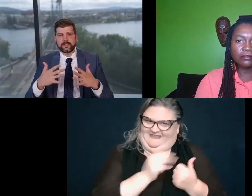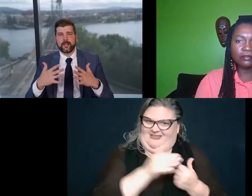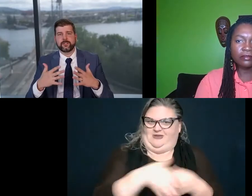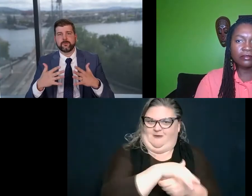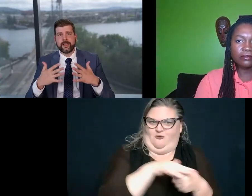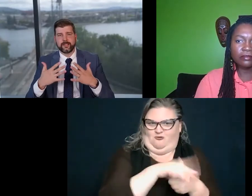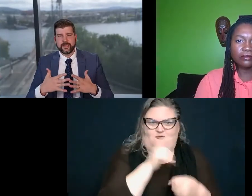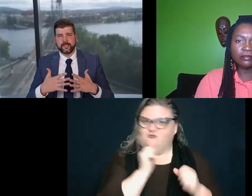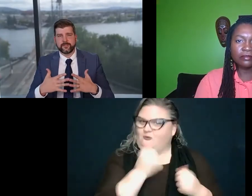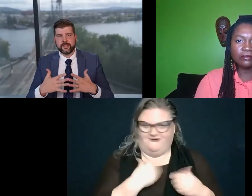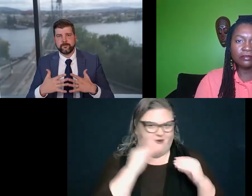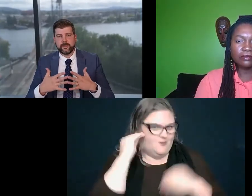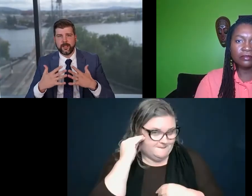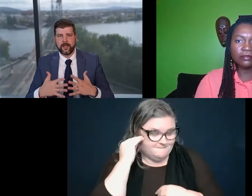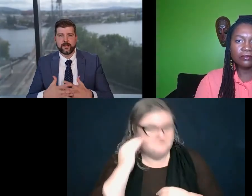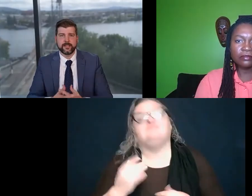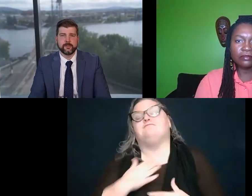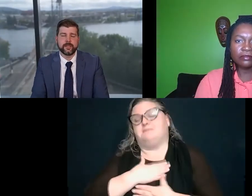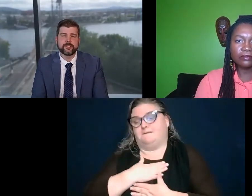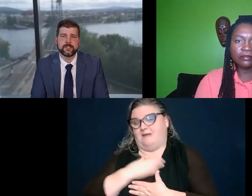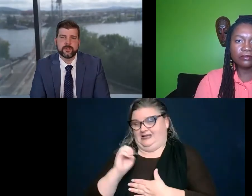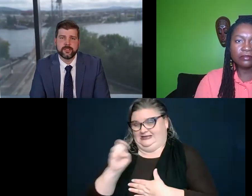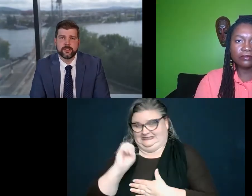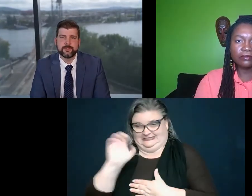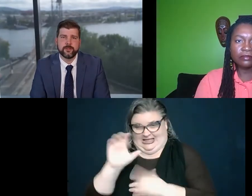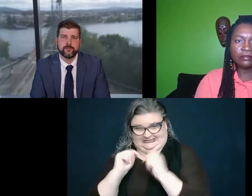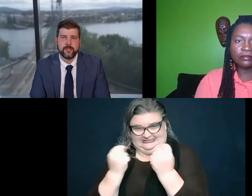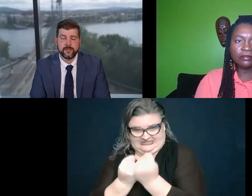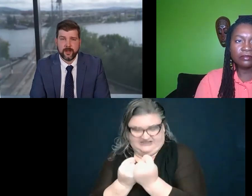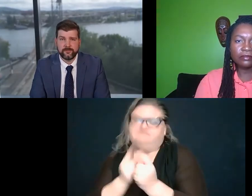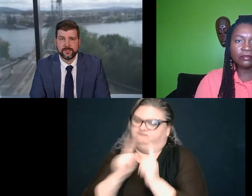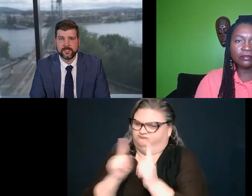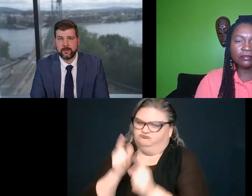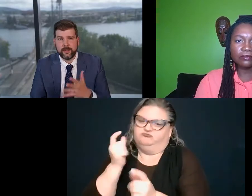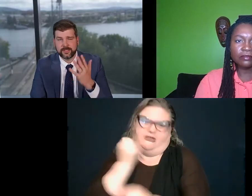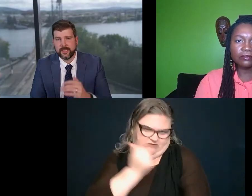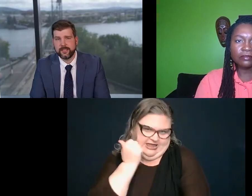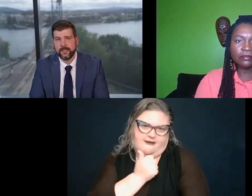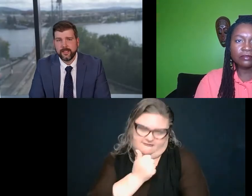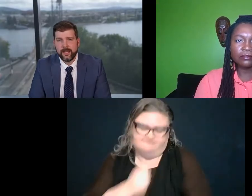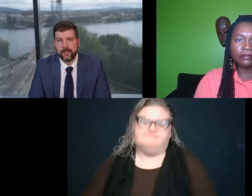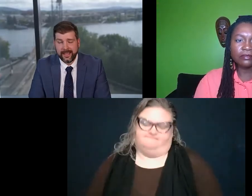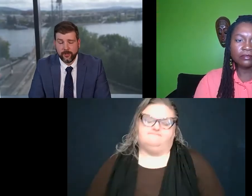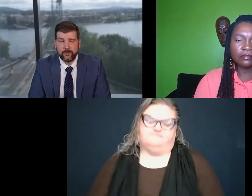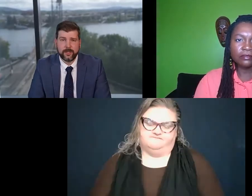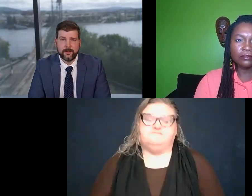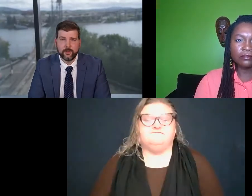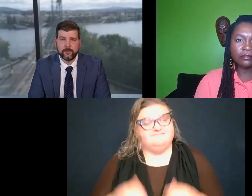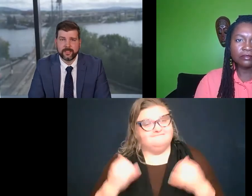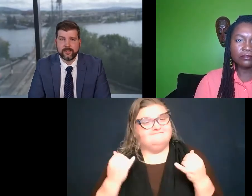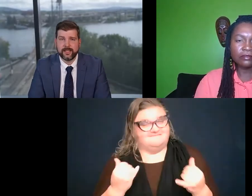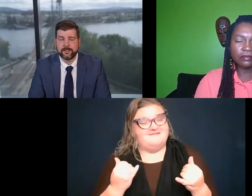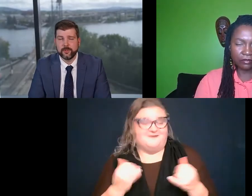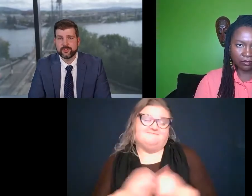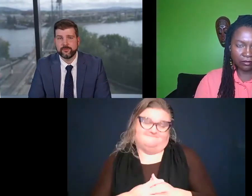Obviously I talk to my executive team on a daily basis in terms of the office. And I'm proud to say now